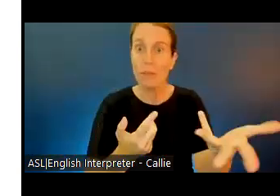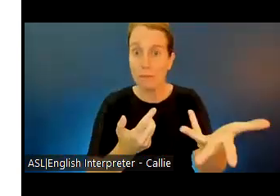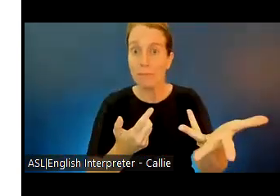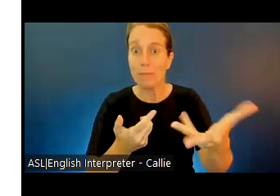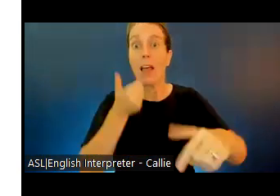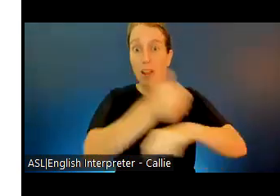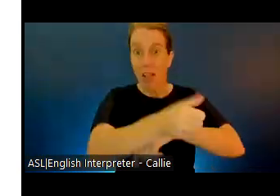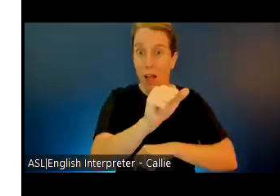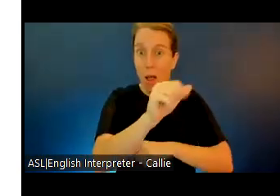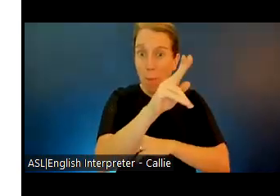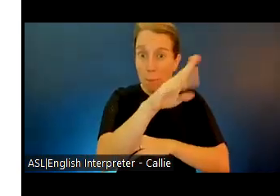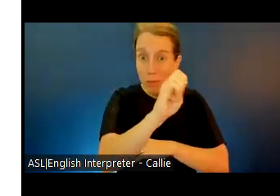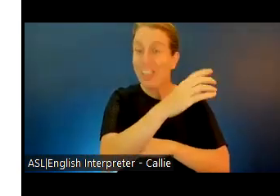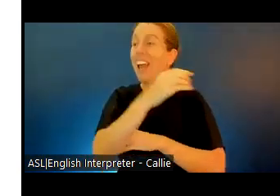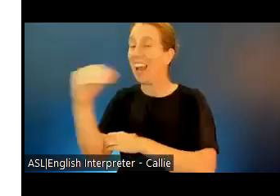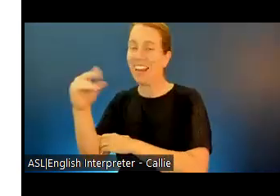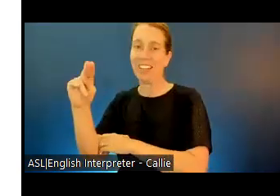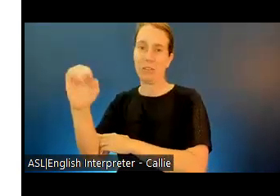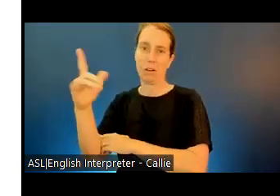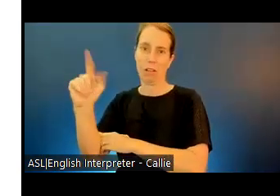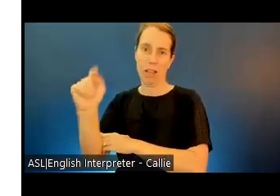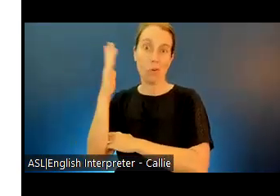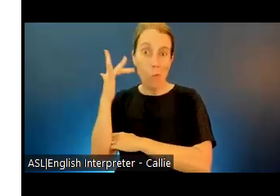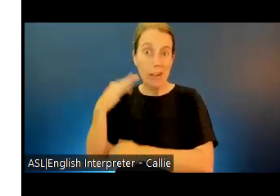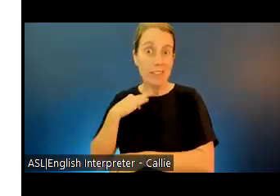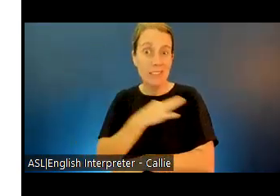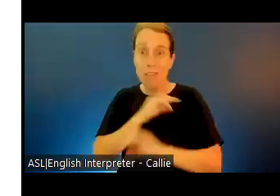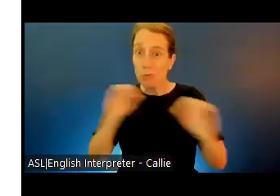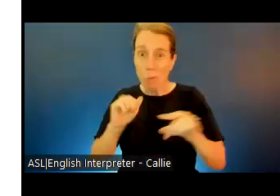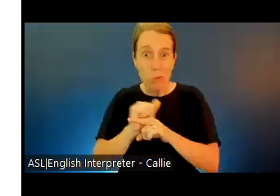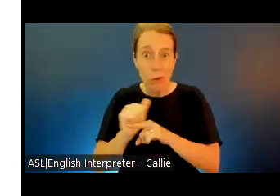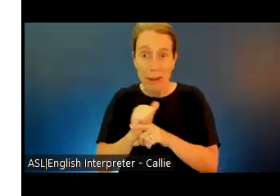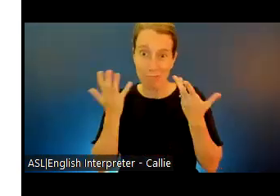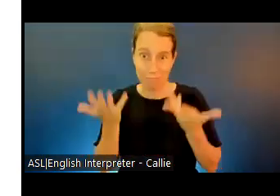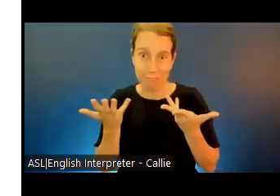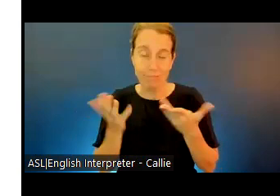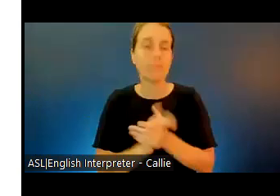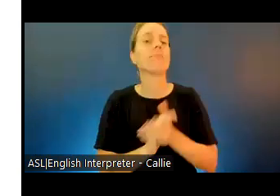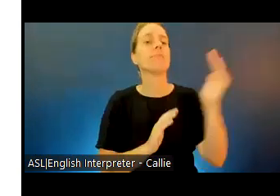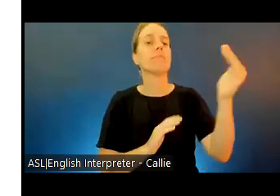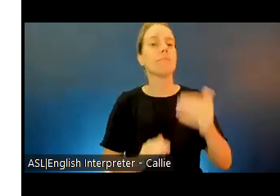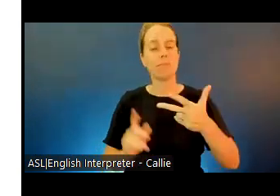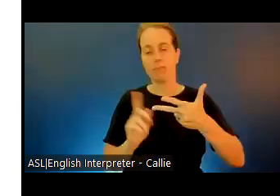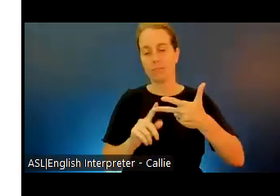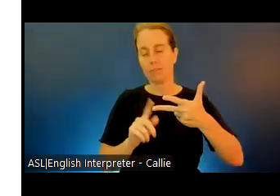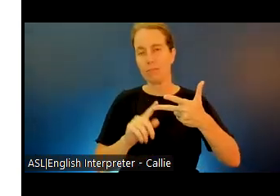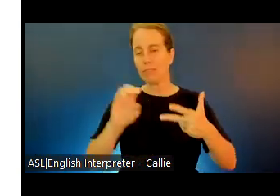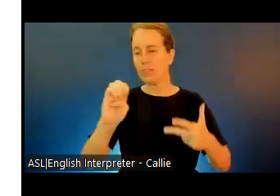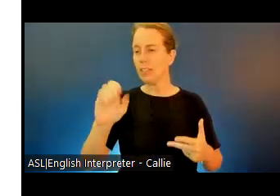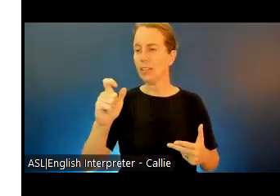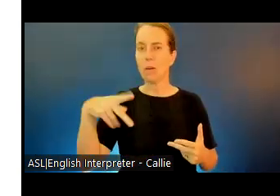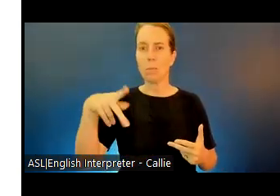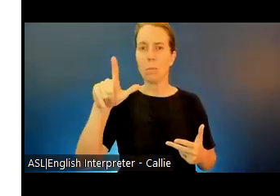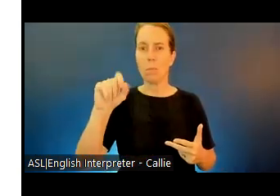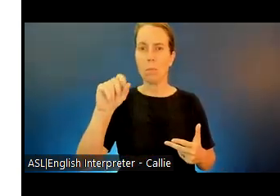So lastly, we'll talk about what is exploitation. So generally speaking, it's any situation where you're